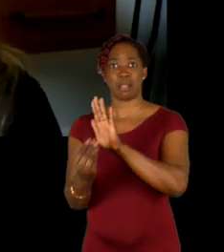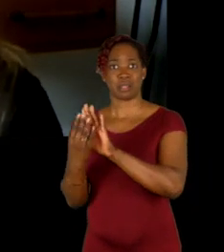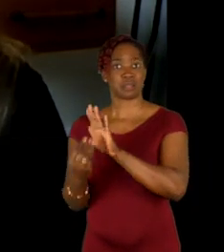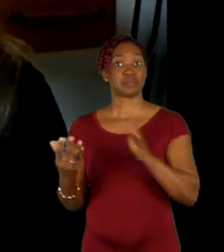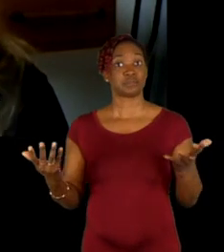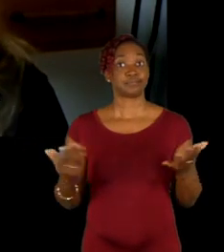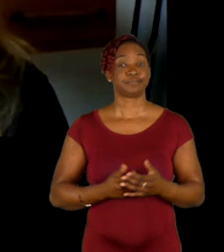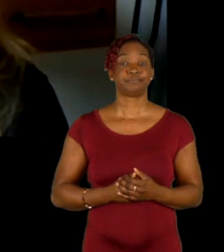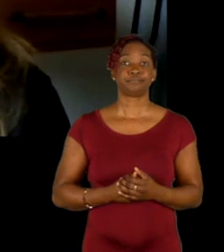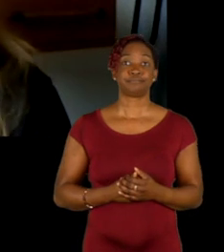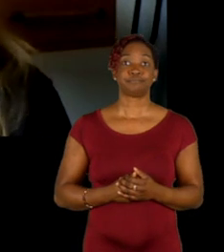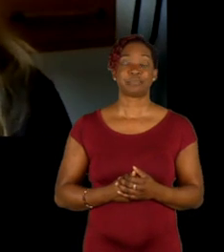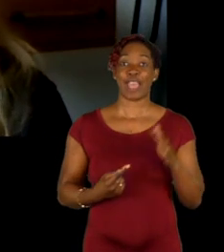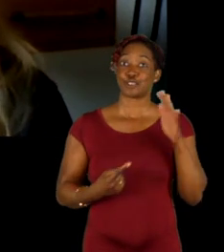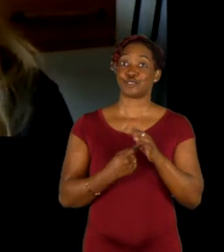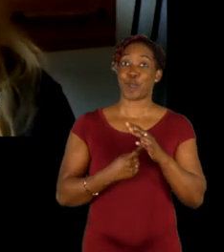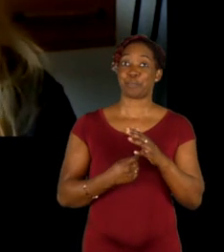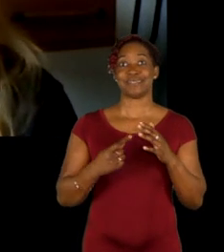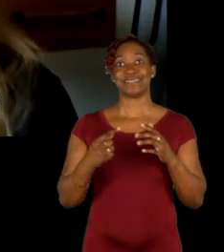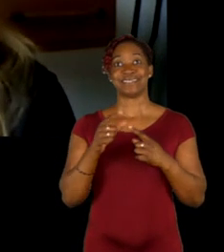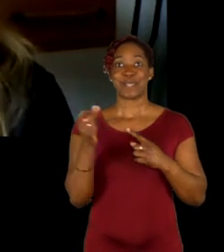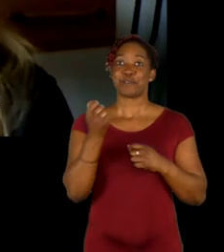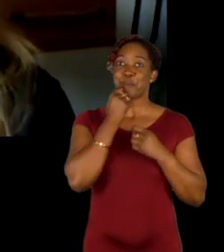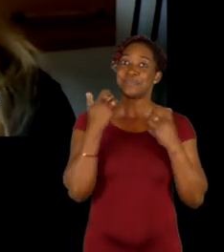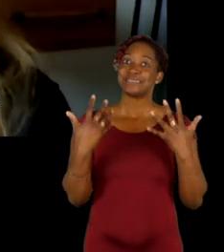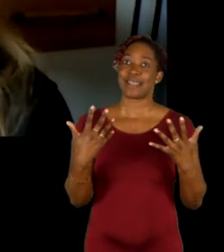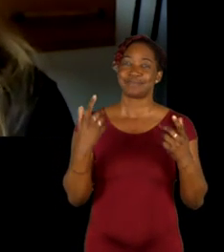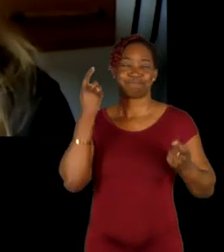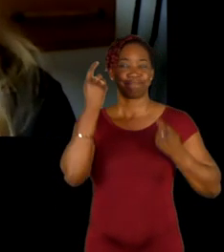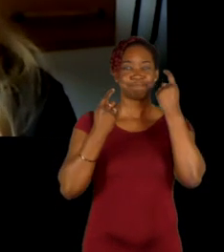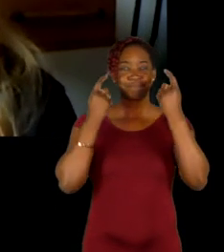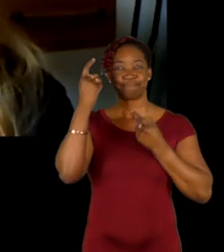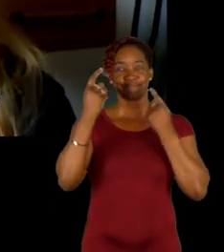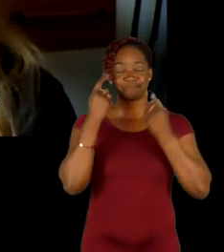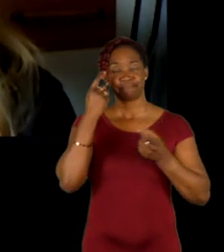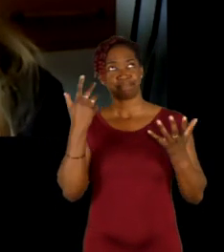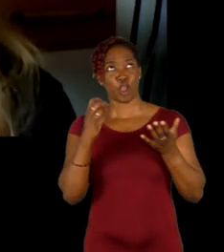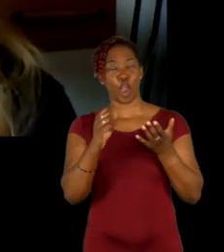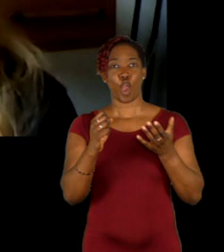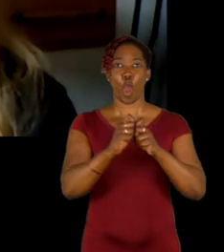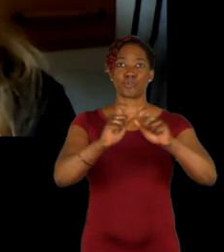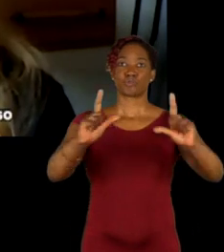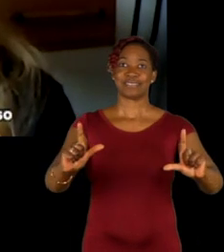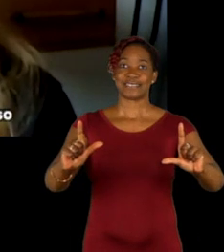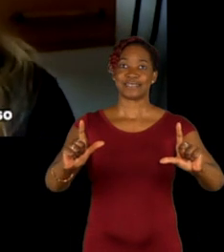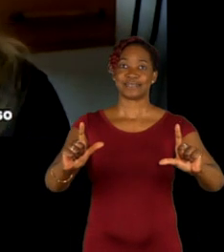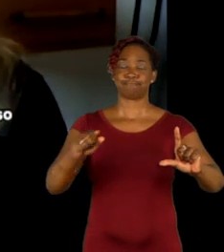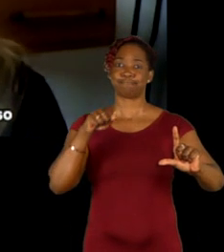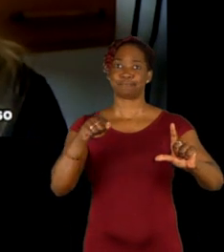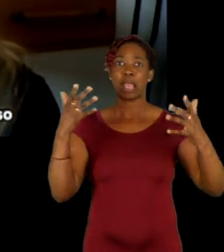work. So top tip number 10 is thinking about the on-screen